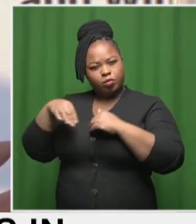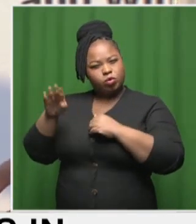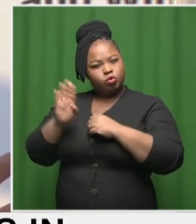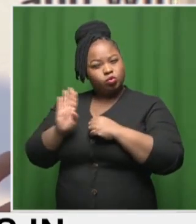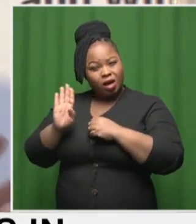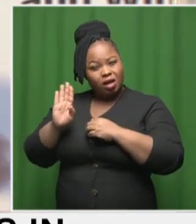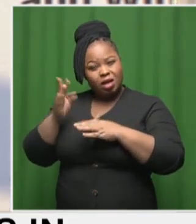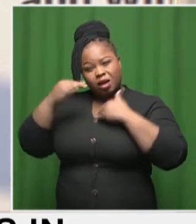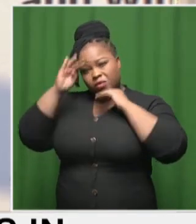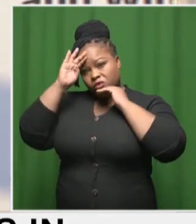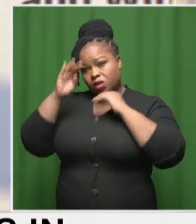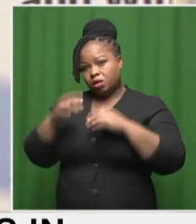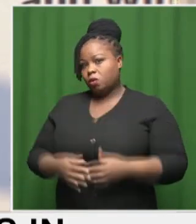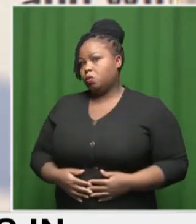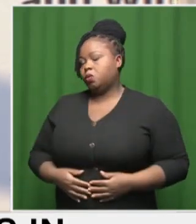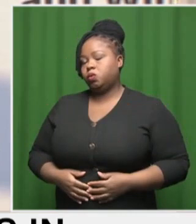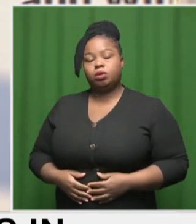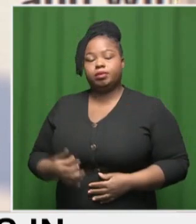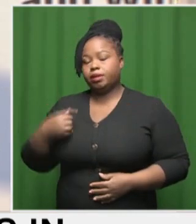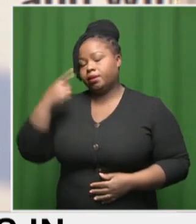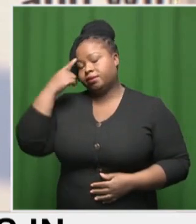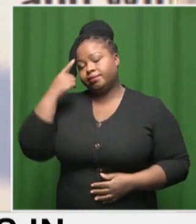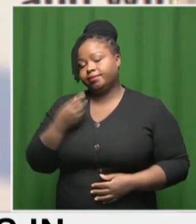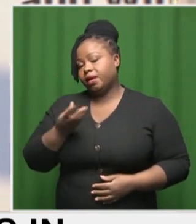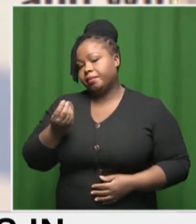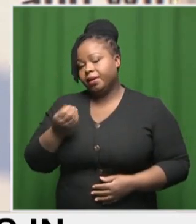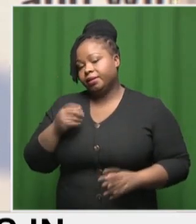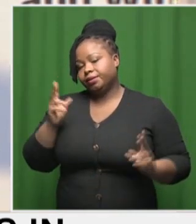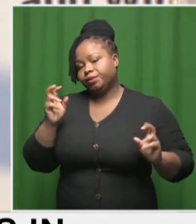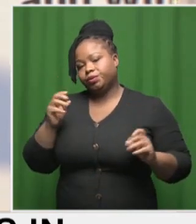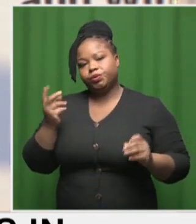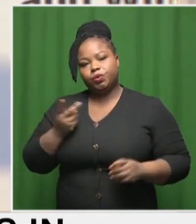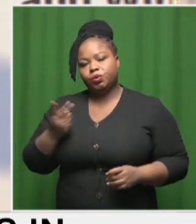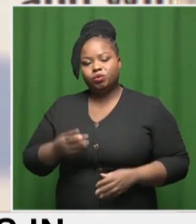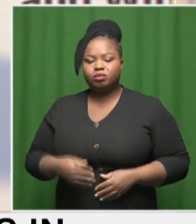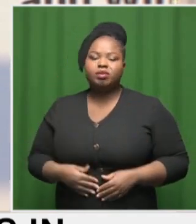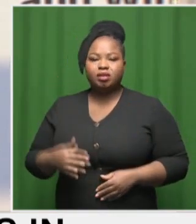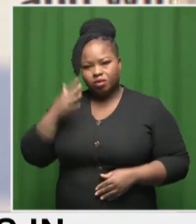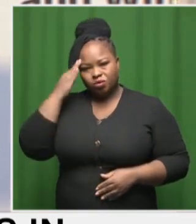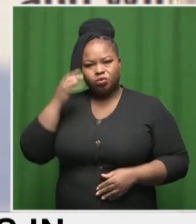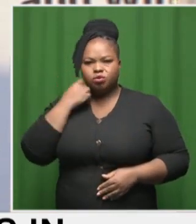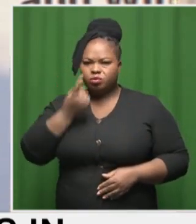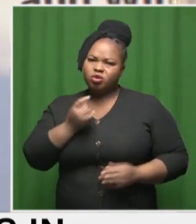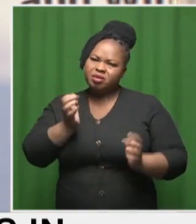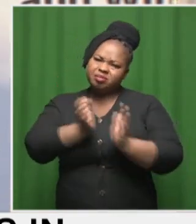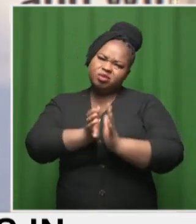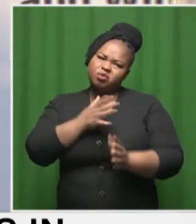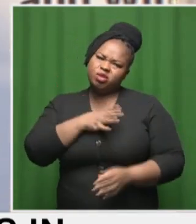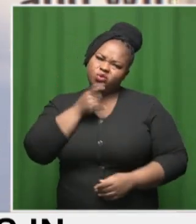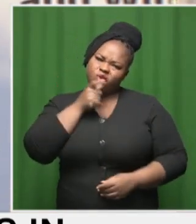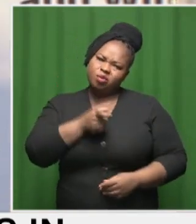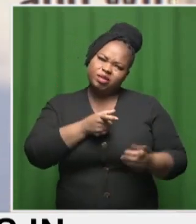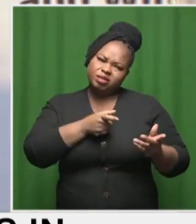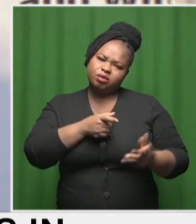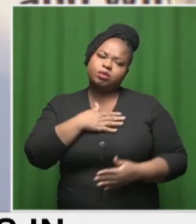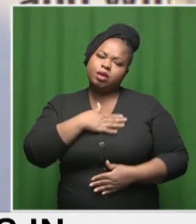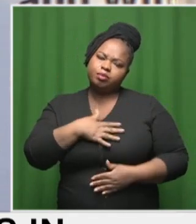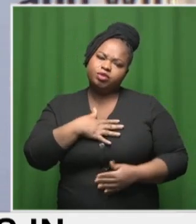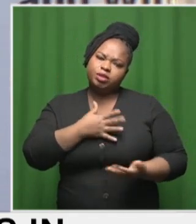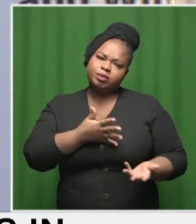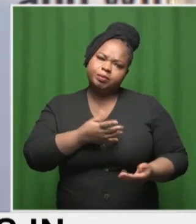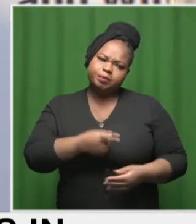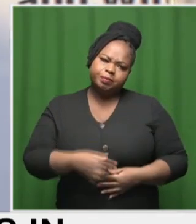think, is a byproduct of all of the things that are feeling. I know there's a meeting tomorrow, but would you like to comment on this? And we'd really appreciate